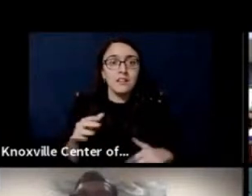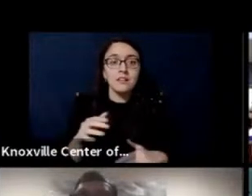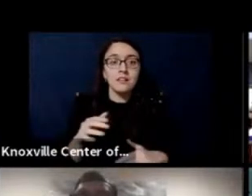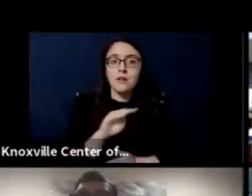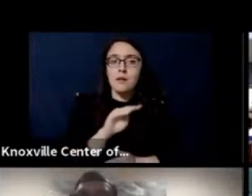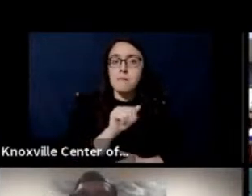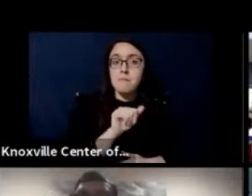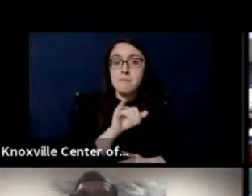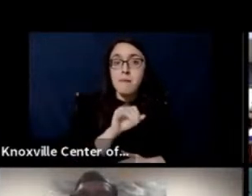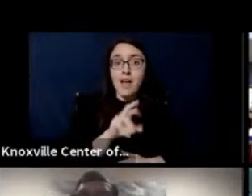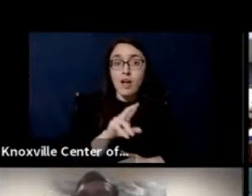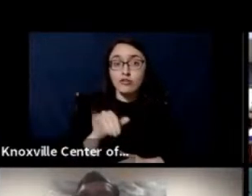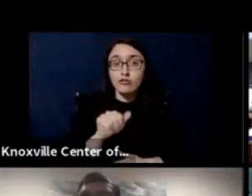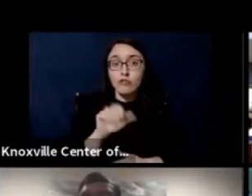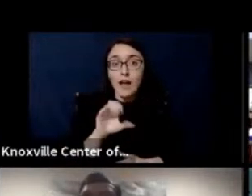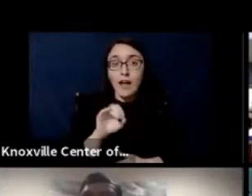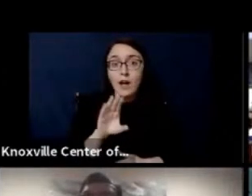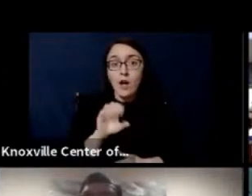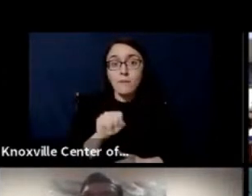we really appreciate